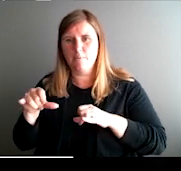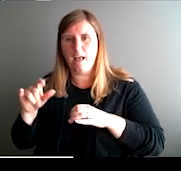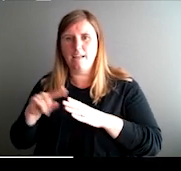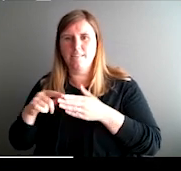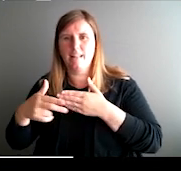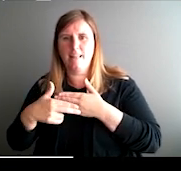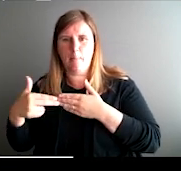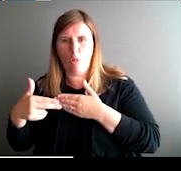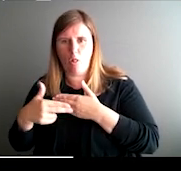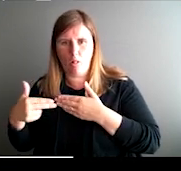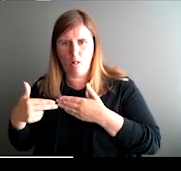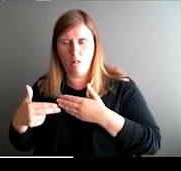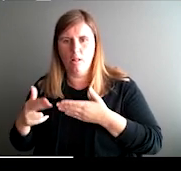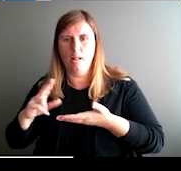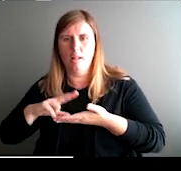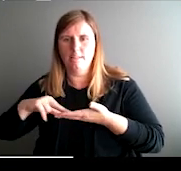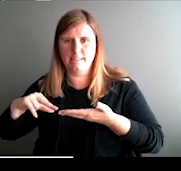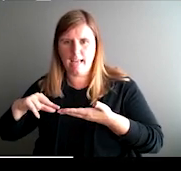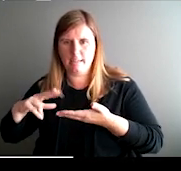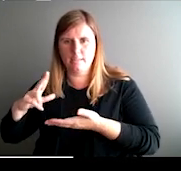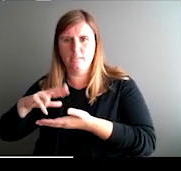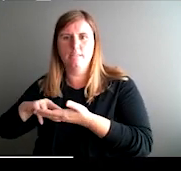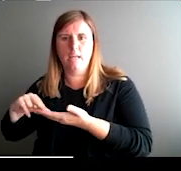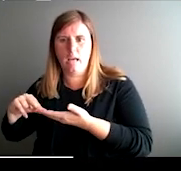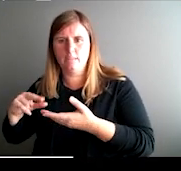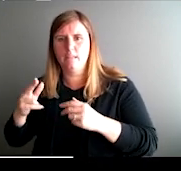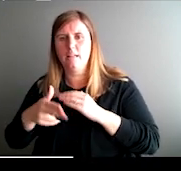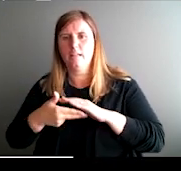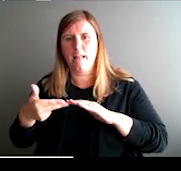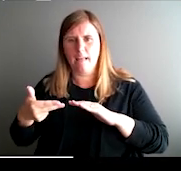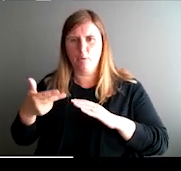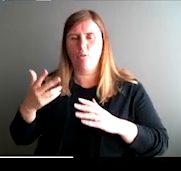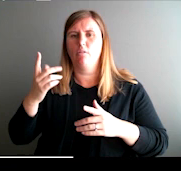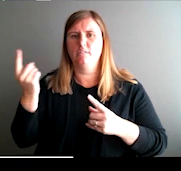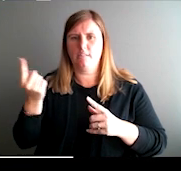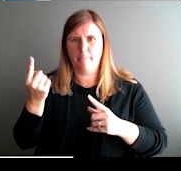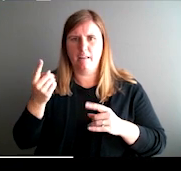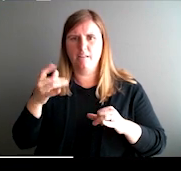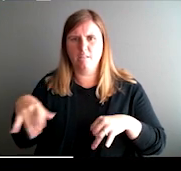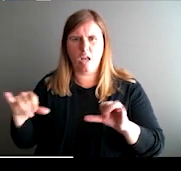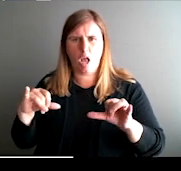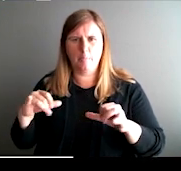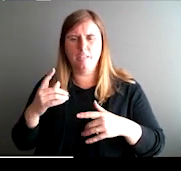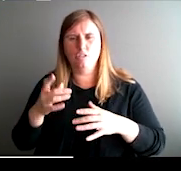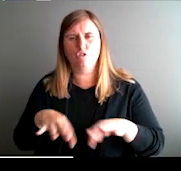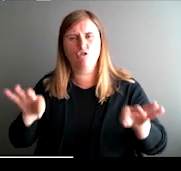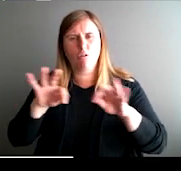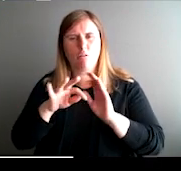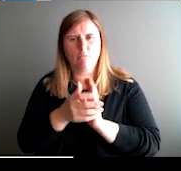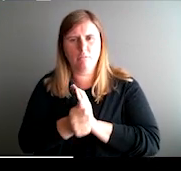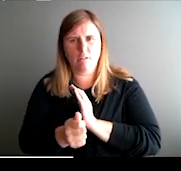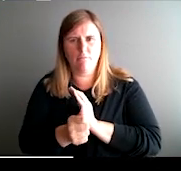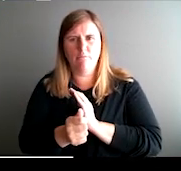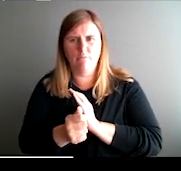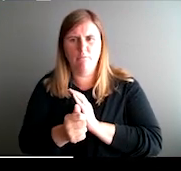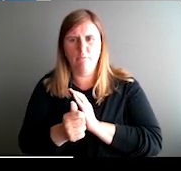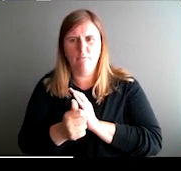label, as labeling a common object, labeling common actions, things of that nature. It's a critical skill